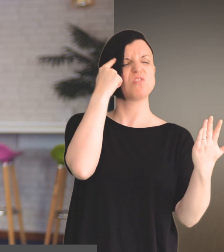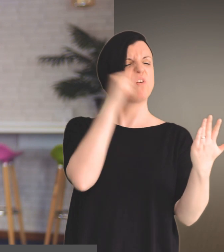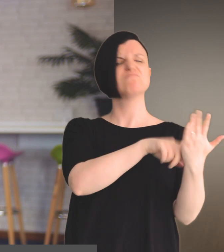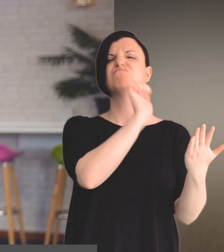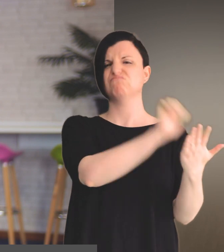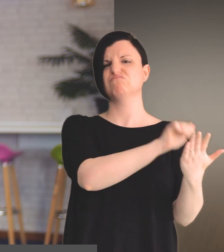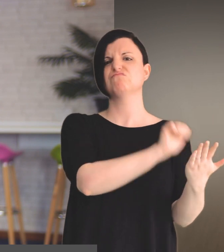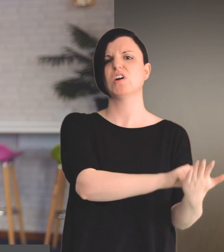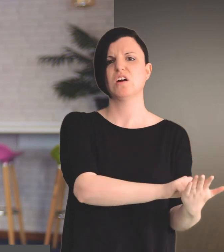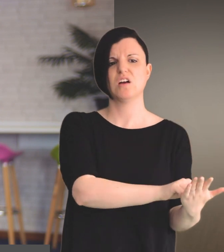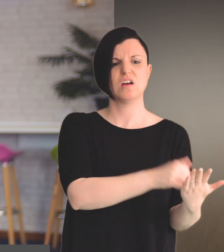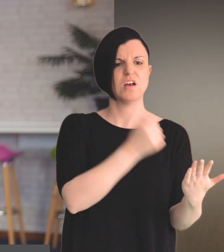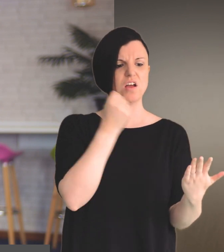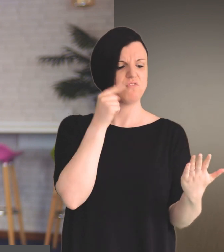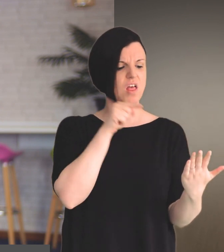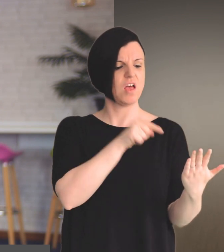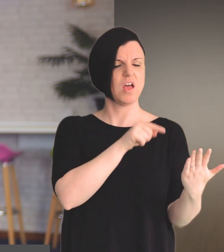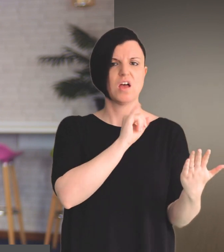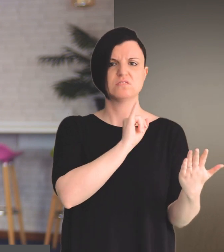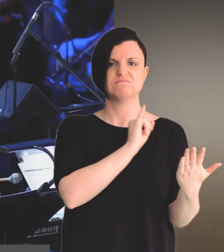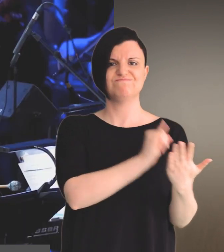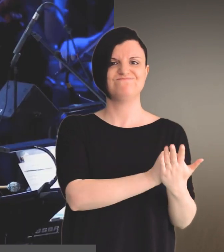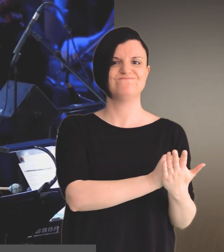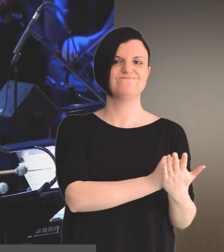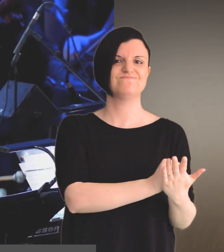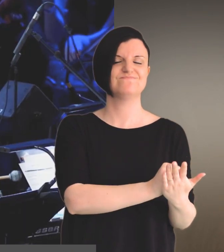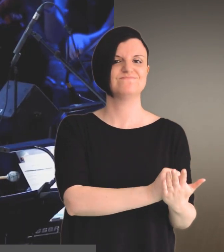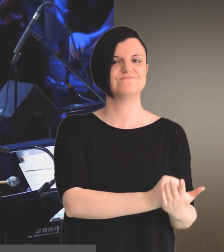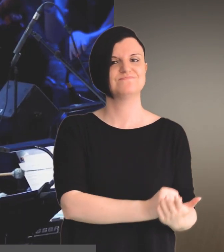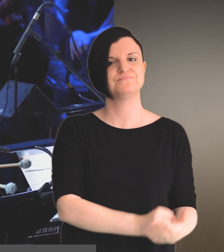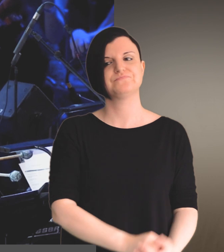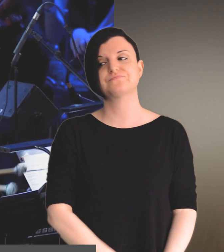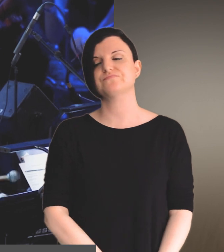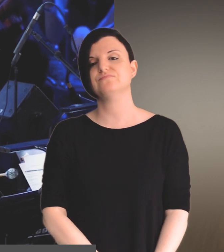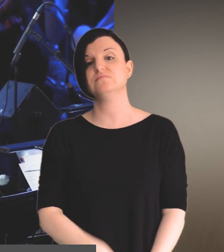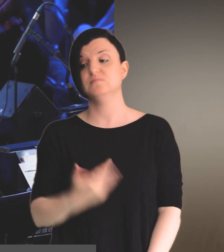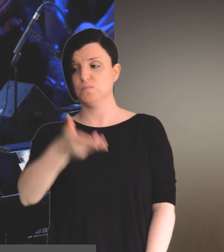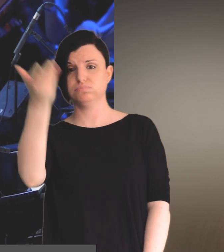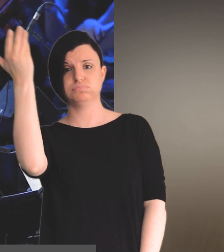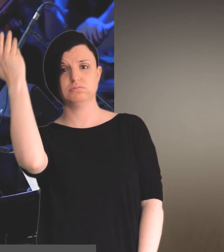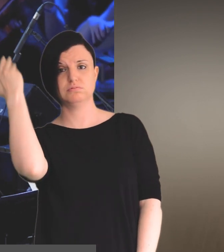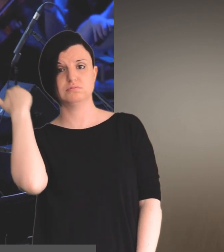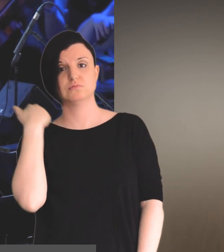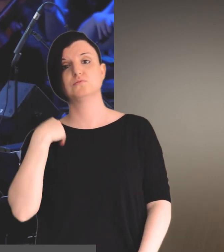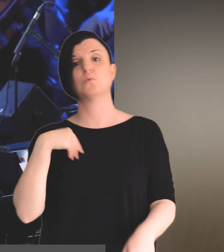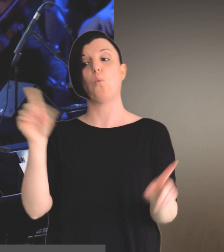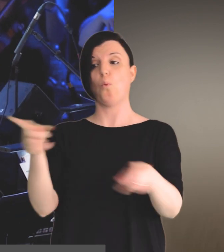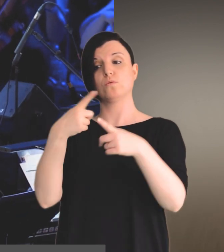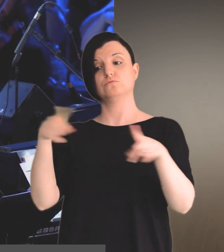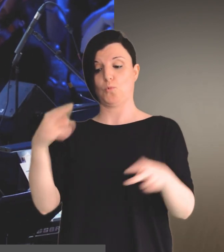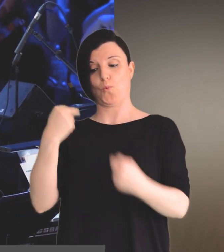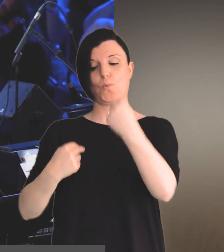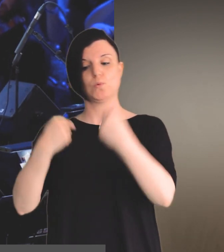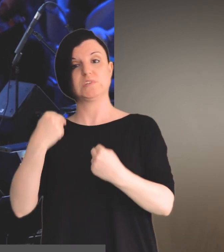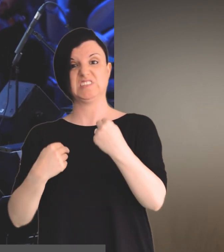and right actually aren't any of those things. When I usually audition for orchestras, it's like we had to try